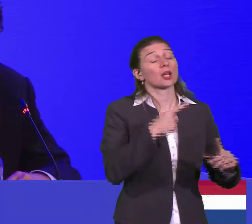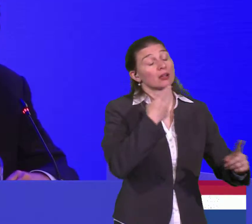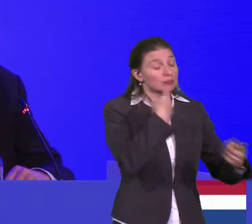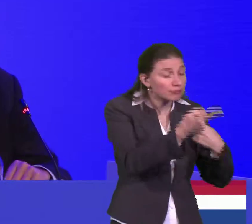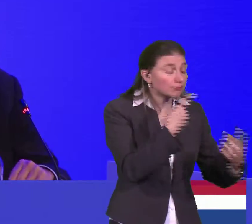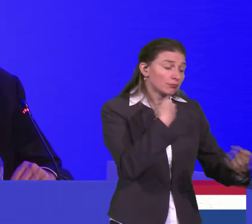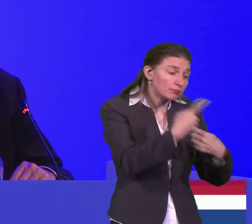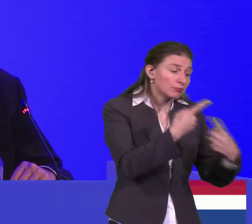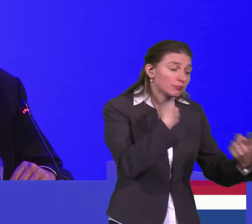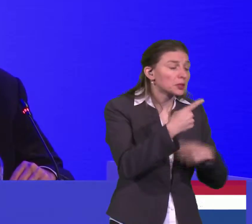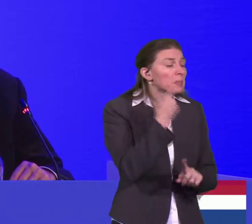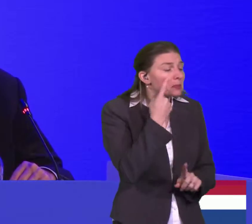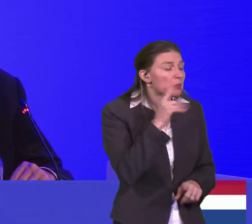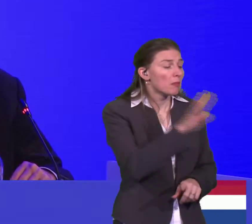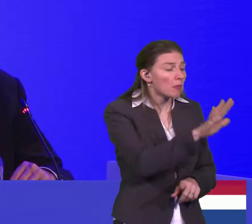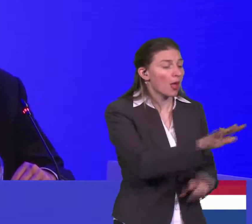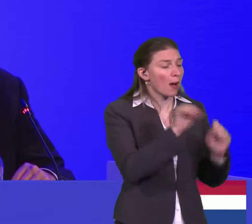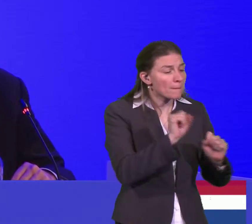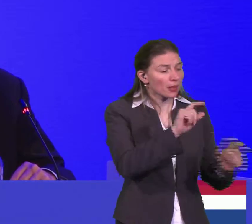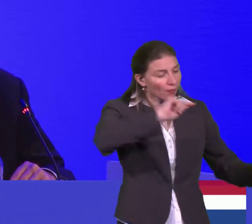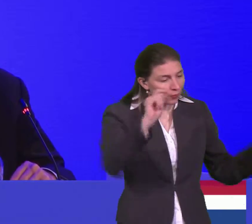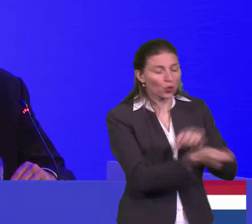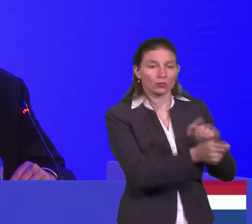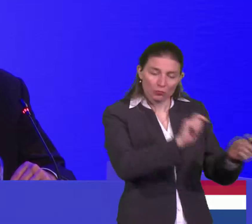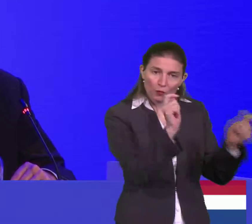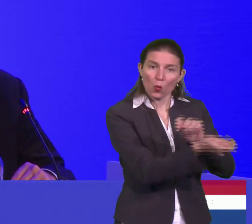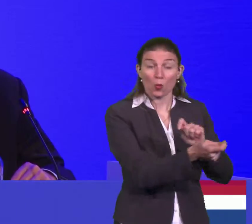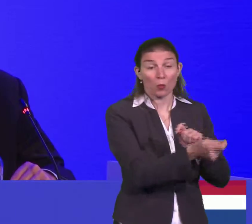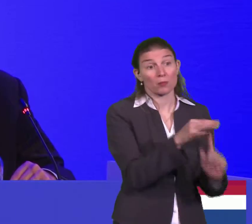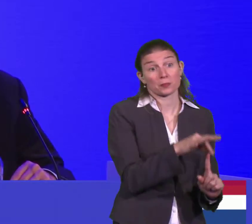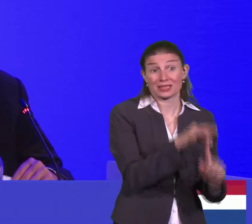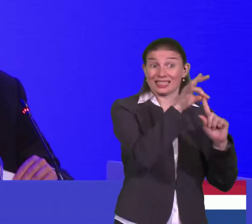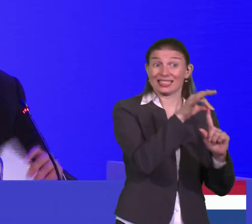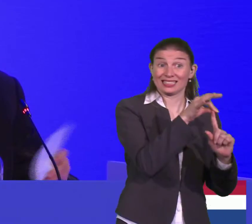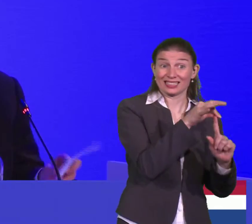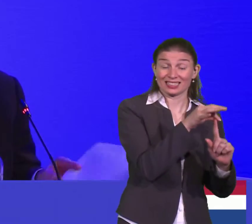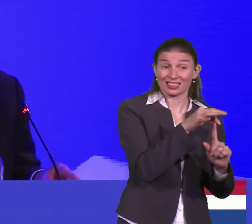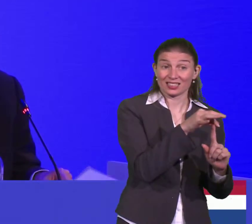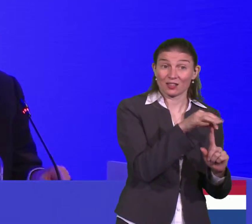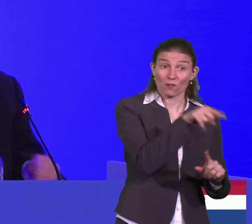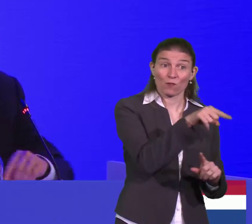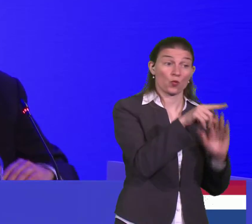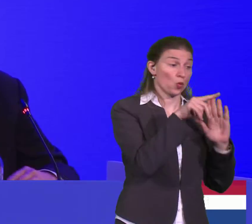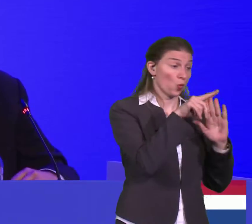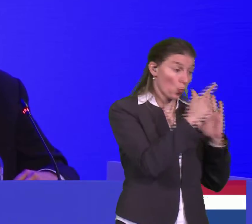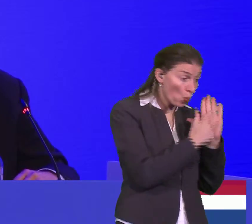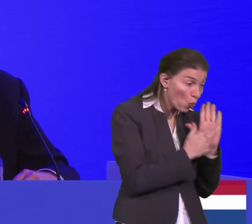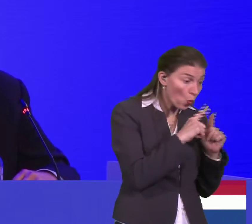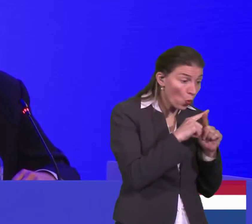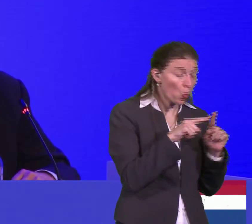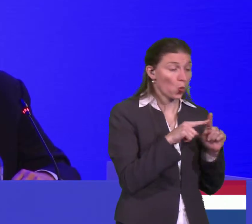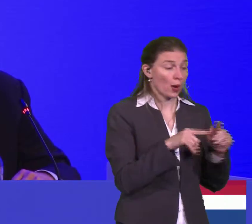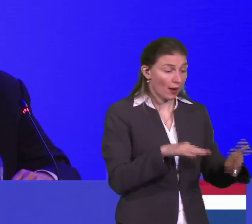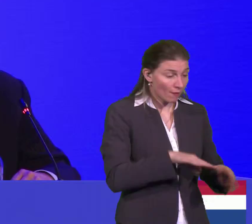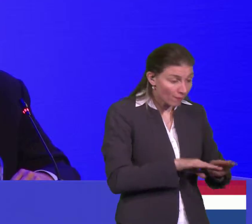candidate's own progress on fundamental reforms, in particularly in the key areas of rule of law and fundamental